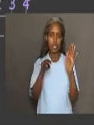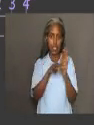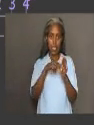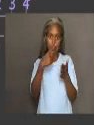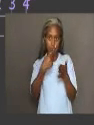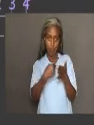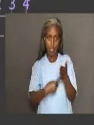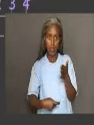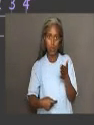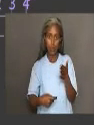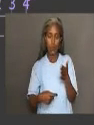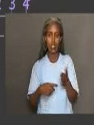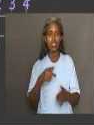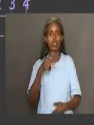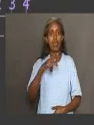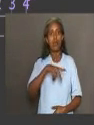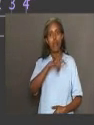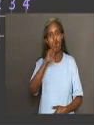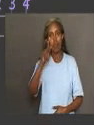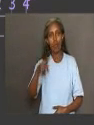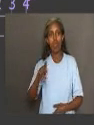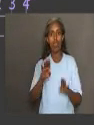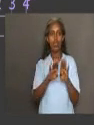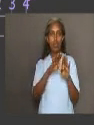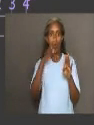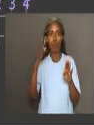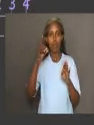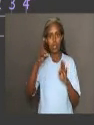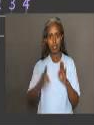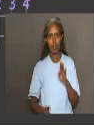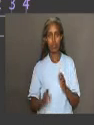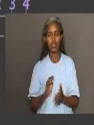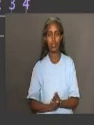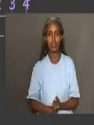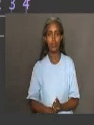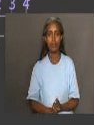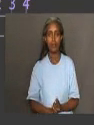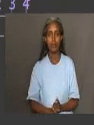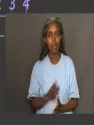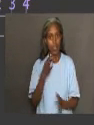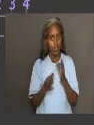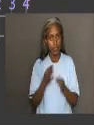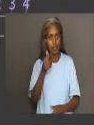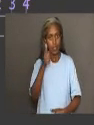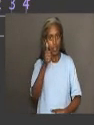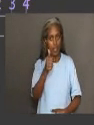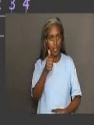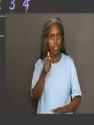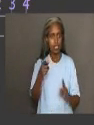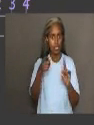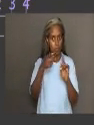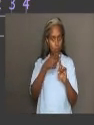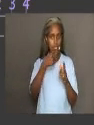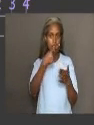value, the parabola will open downwards. If a is a